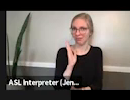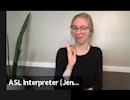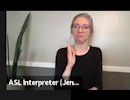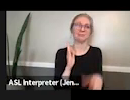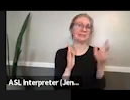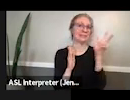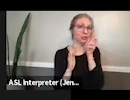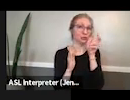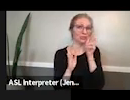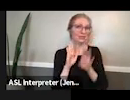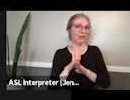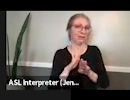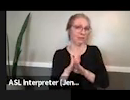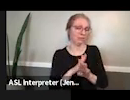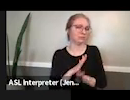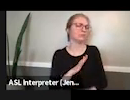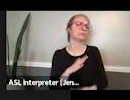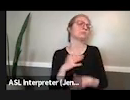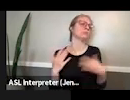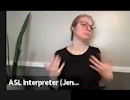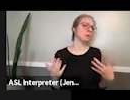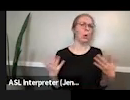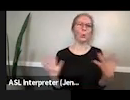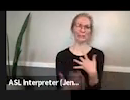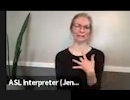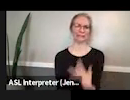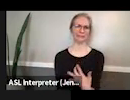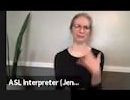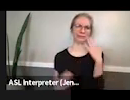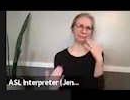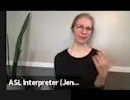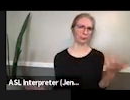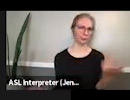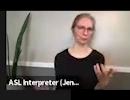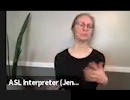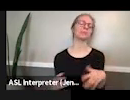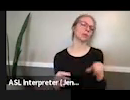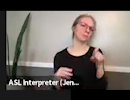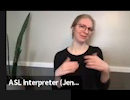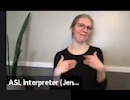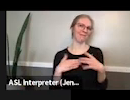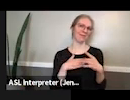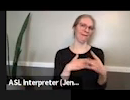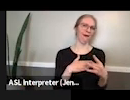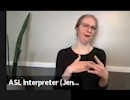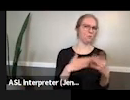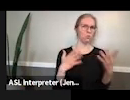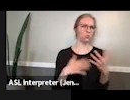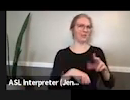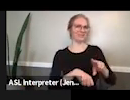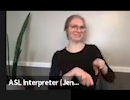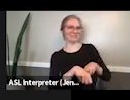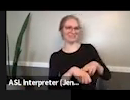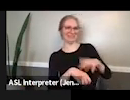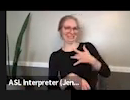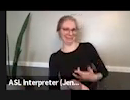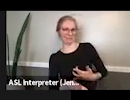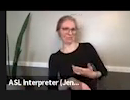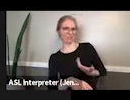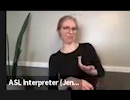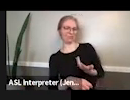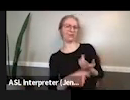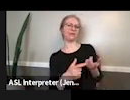development. What is typical to expect? We have to have that as a guidepost with what is typical so we can look and